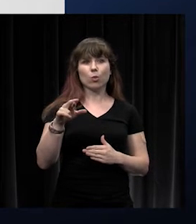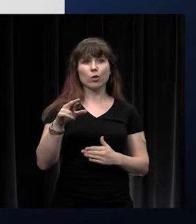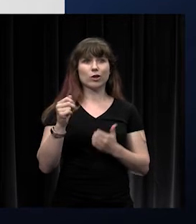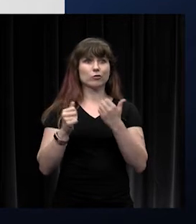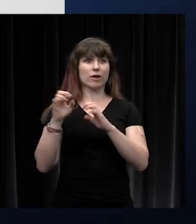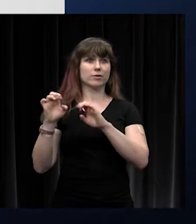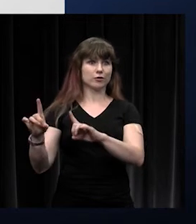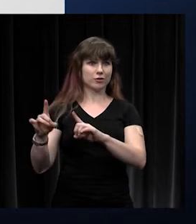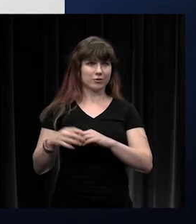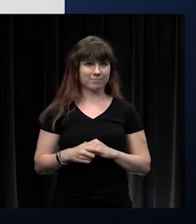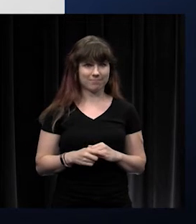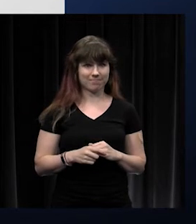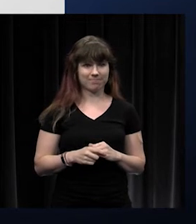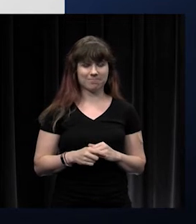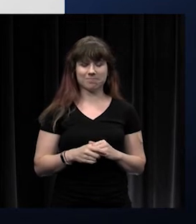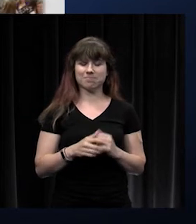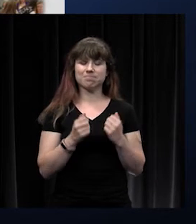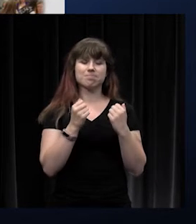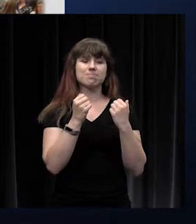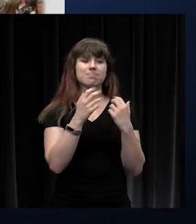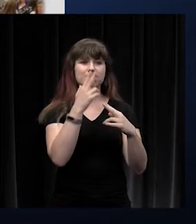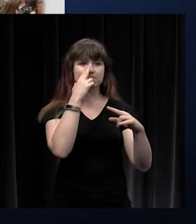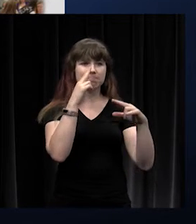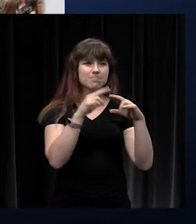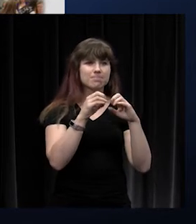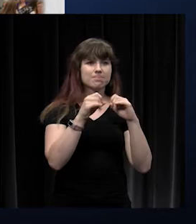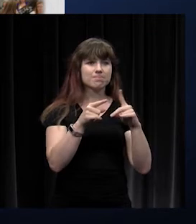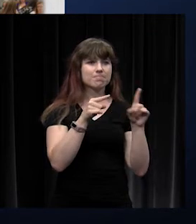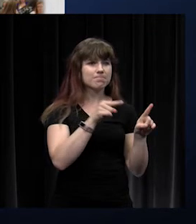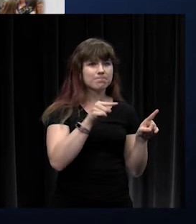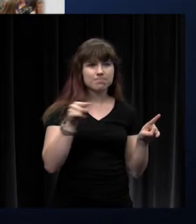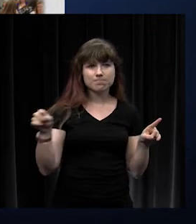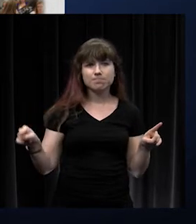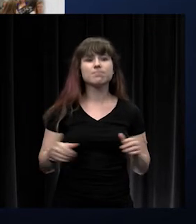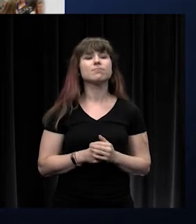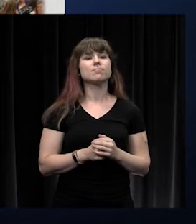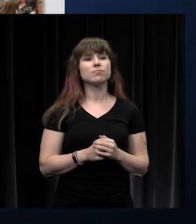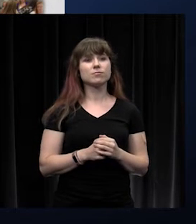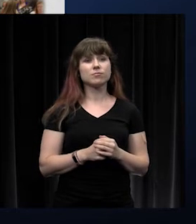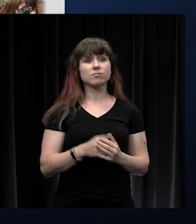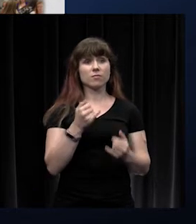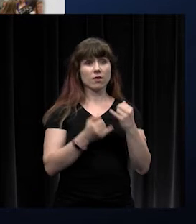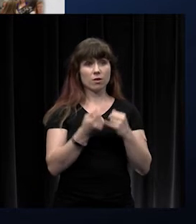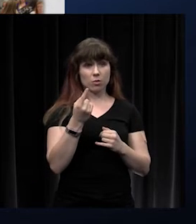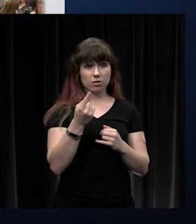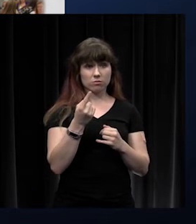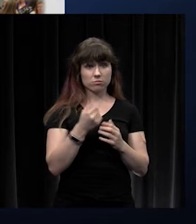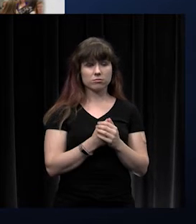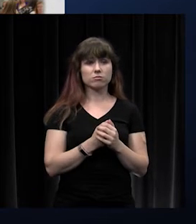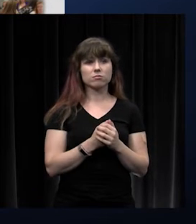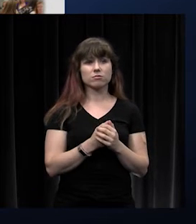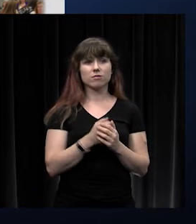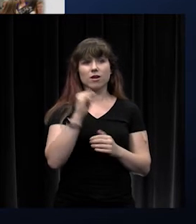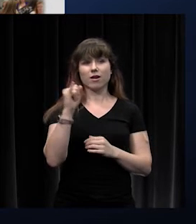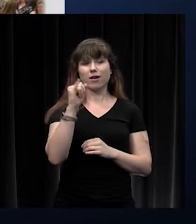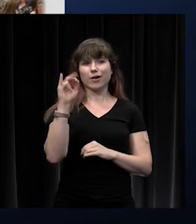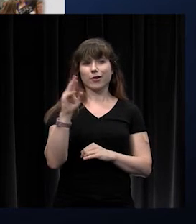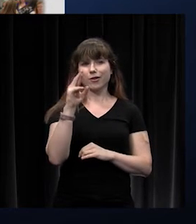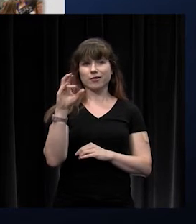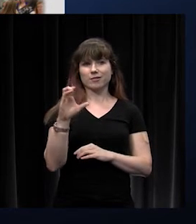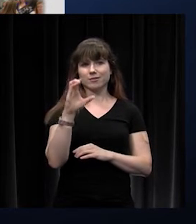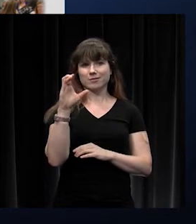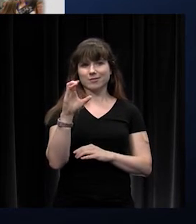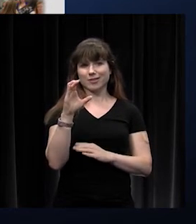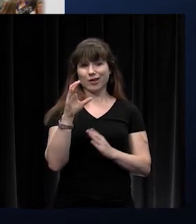things going on for our students. While they're learning, our teachers are learning too. And then lastly, while that's going on, the IRC is busy looking